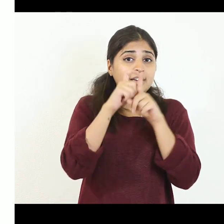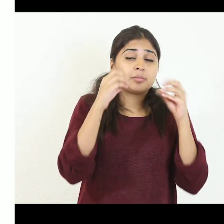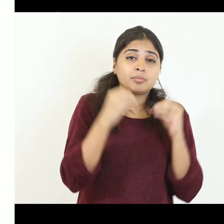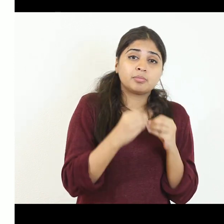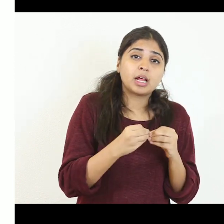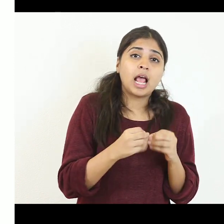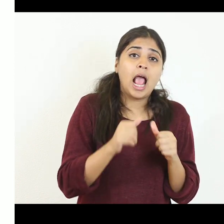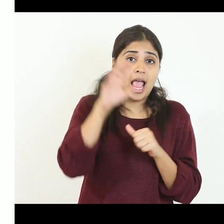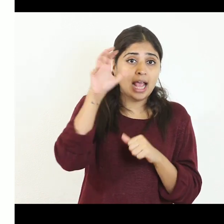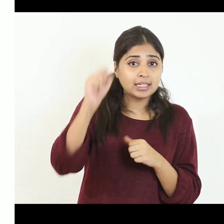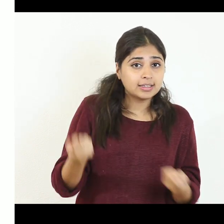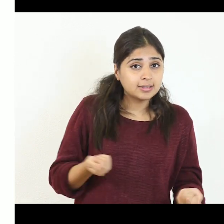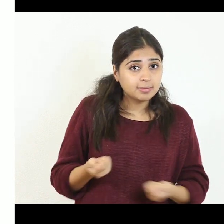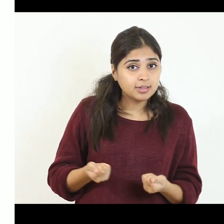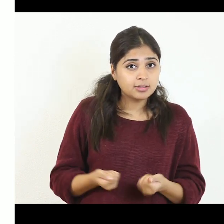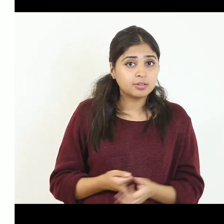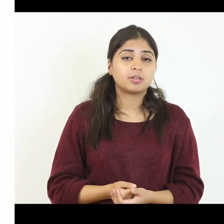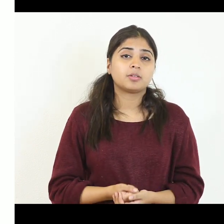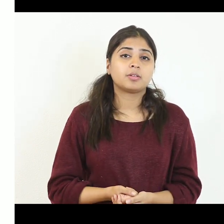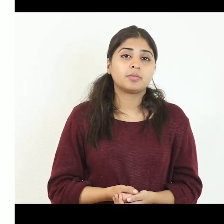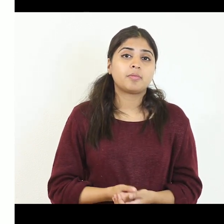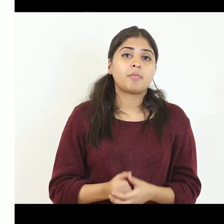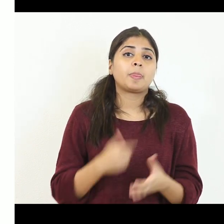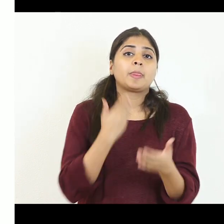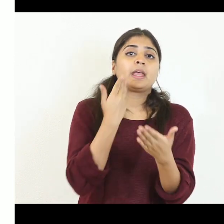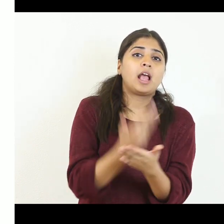management, application installation,